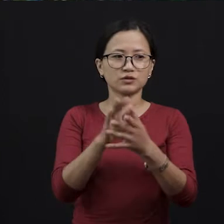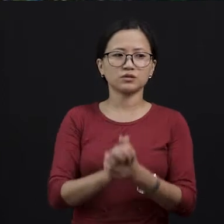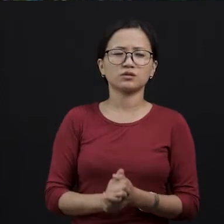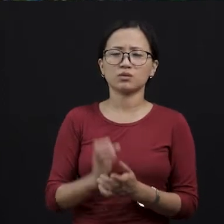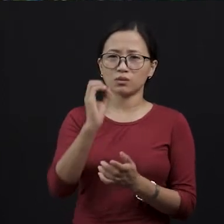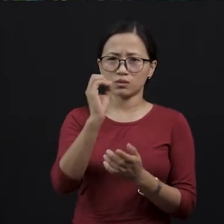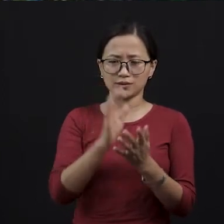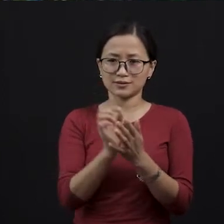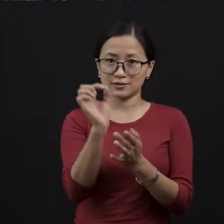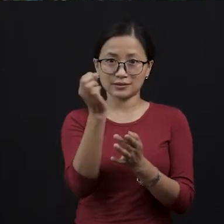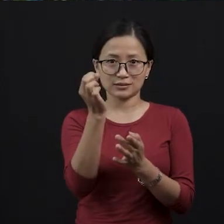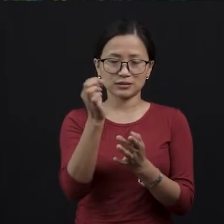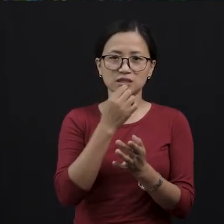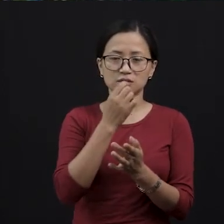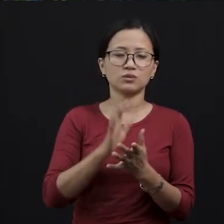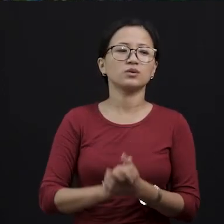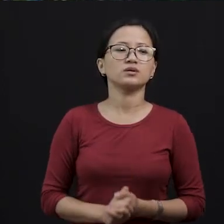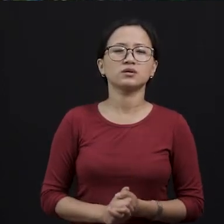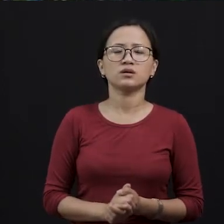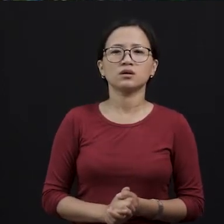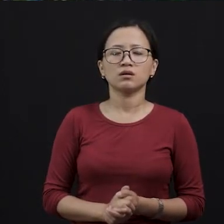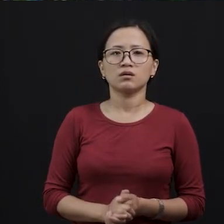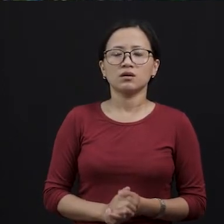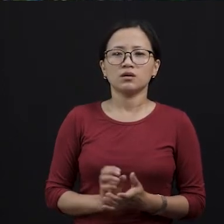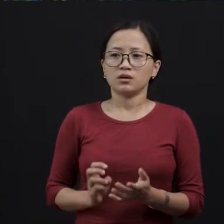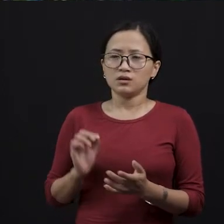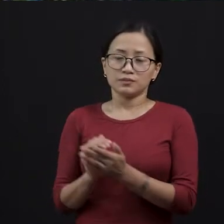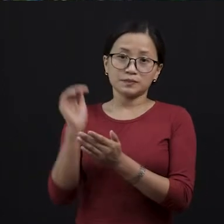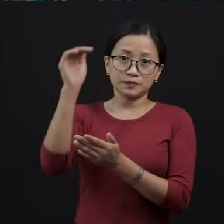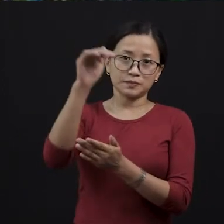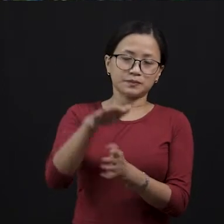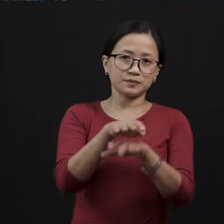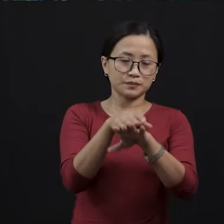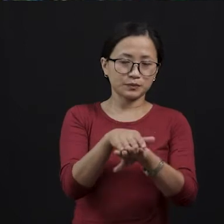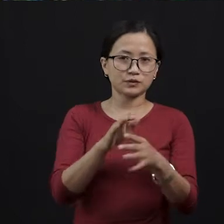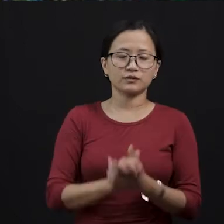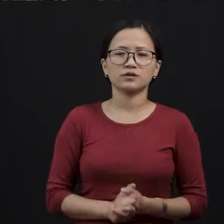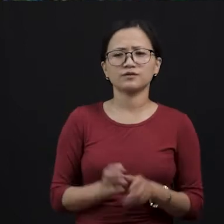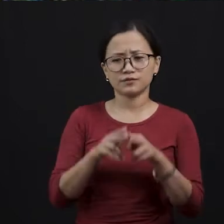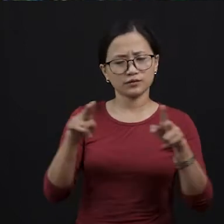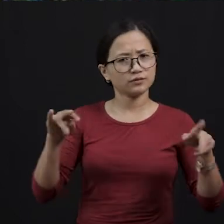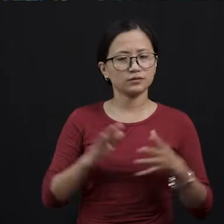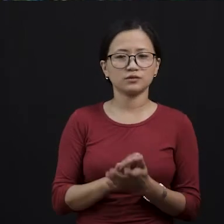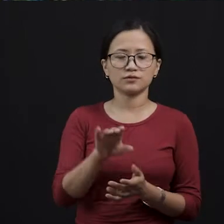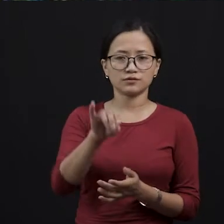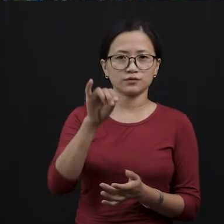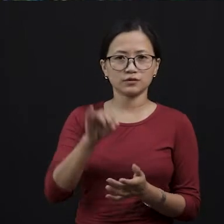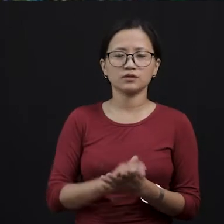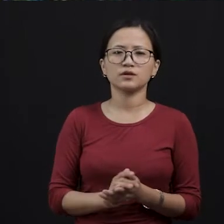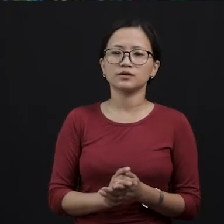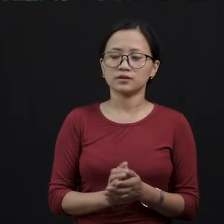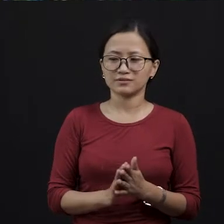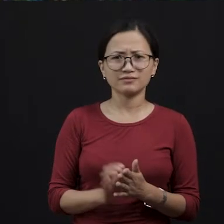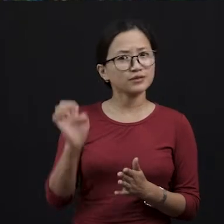oysters, you know, uh, all these whales, dolphins. In the sea, you will find such animals. Even the plants